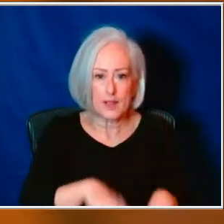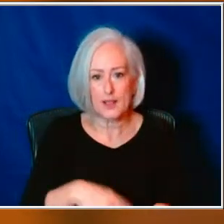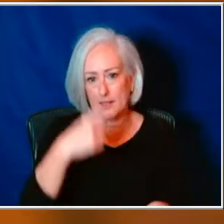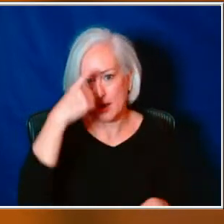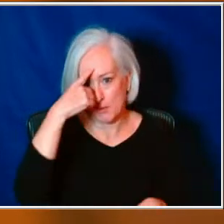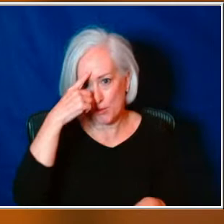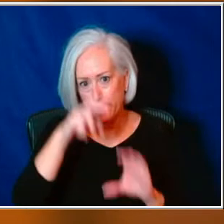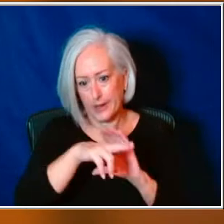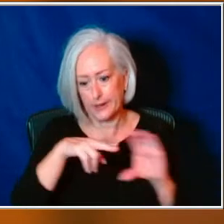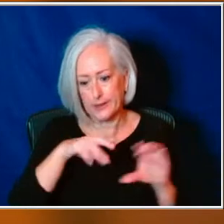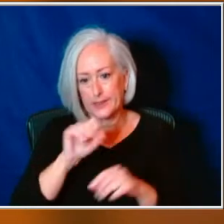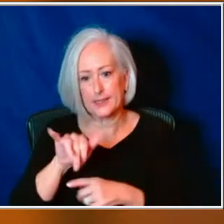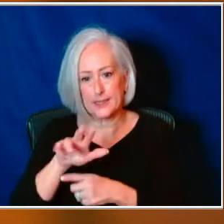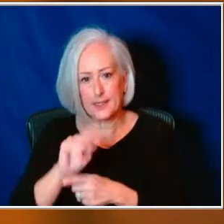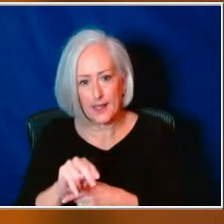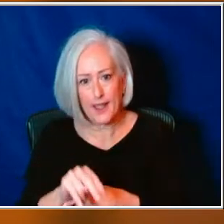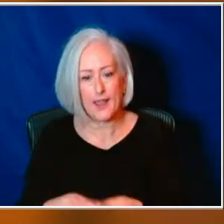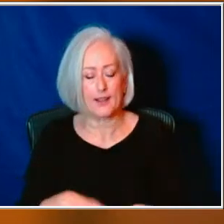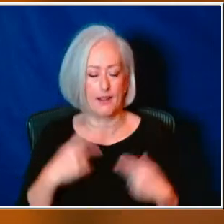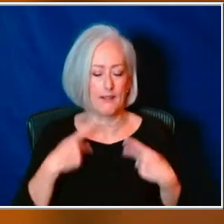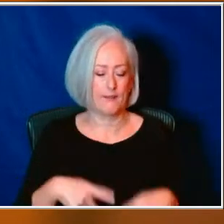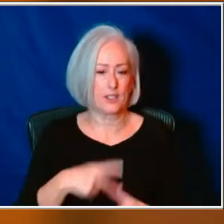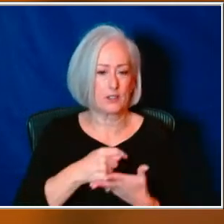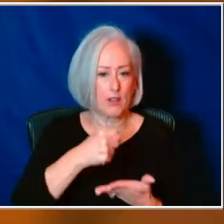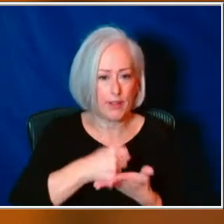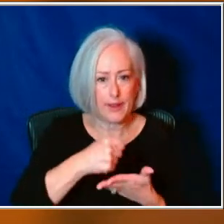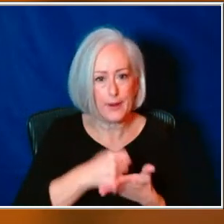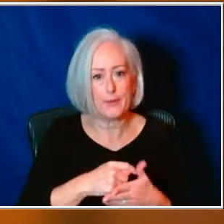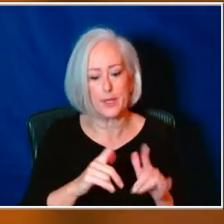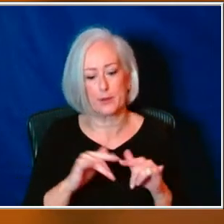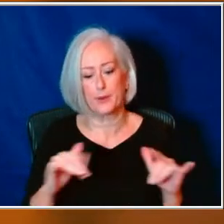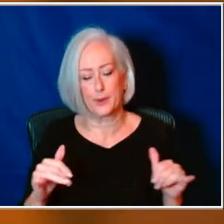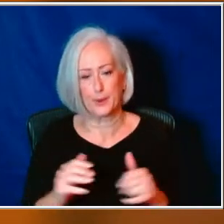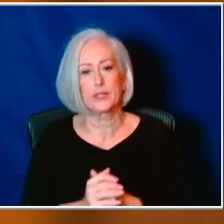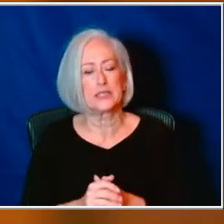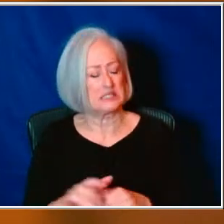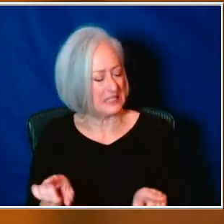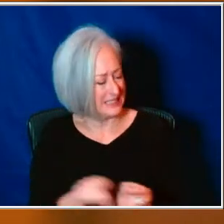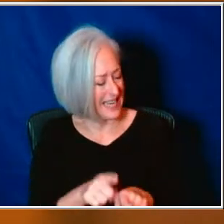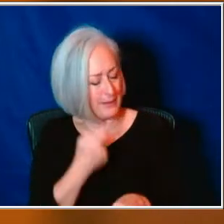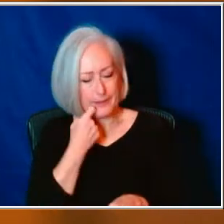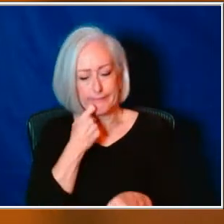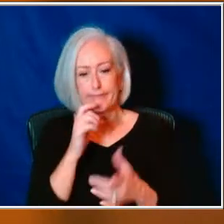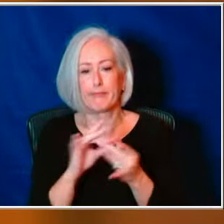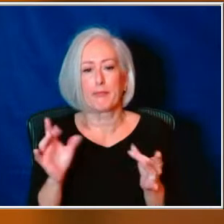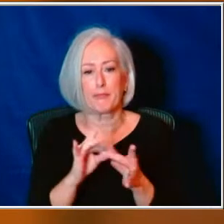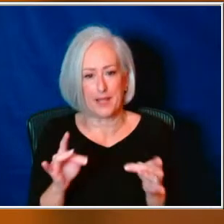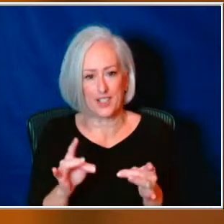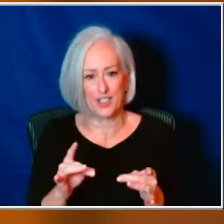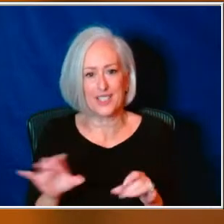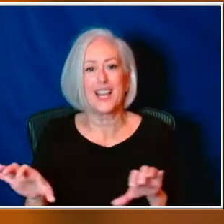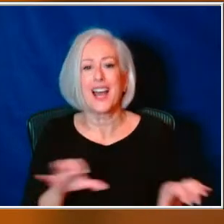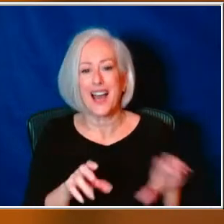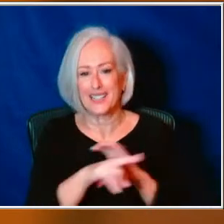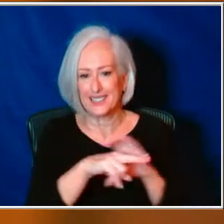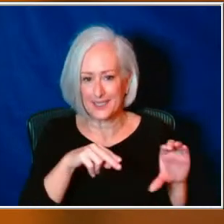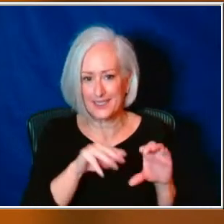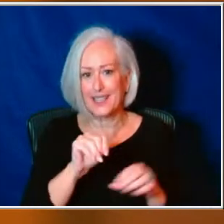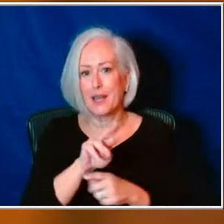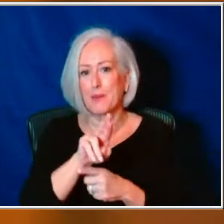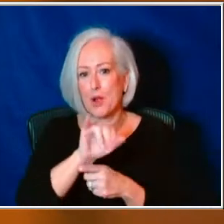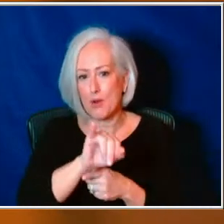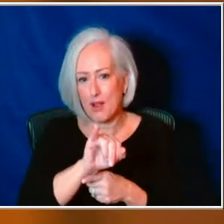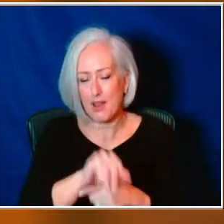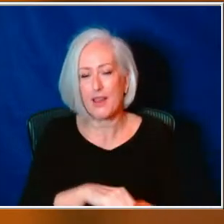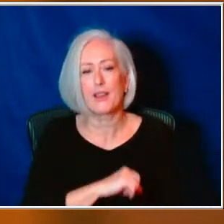physical therapy and everything that she has been talking about. And I've been to the brain scan, I did the MRIs,